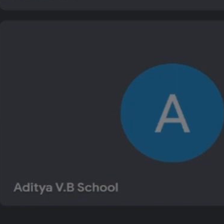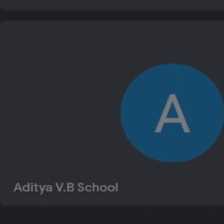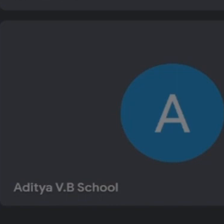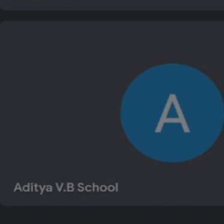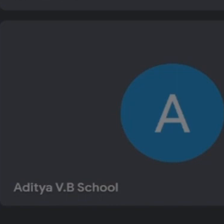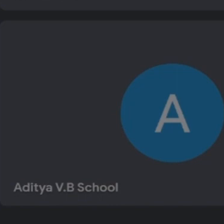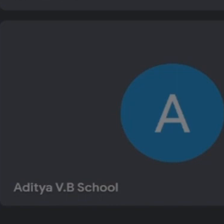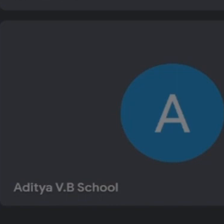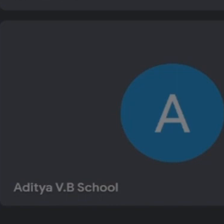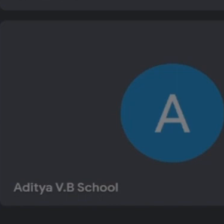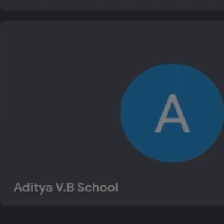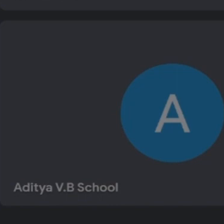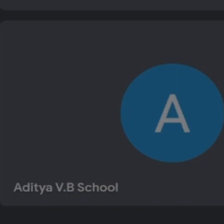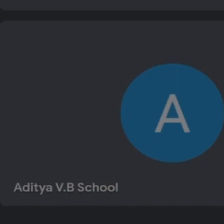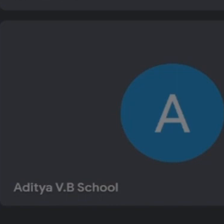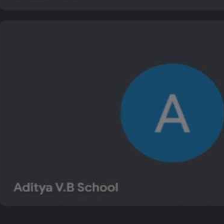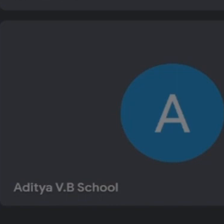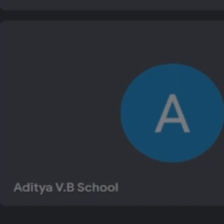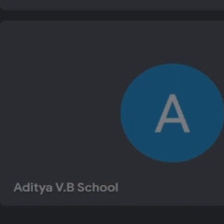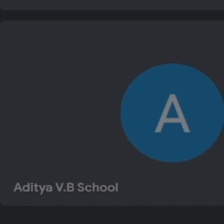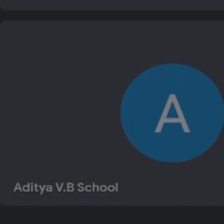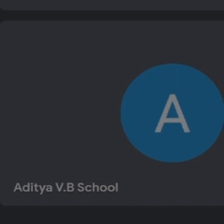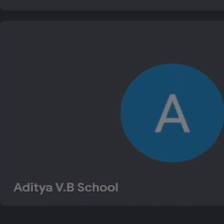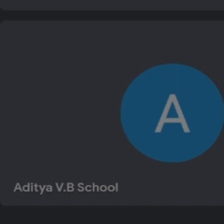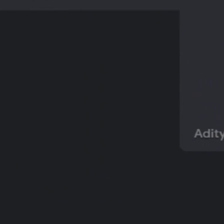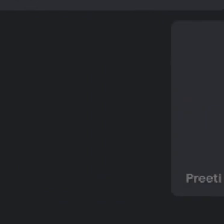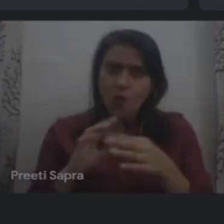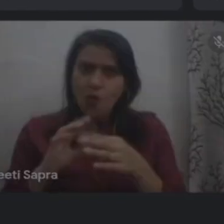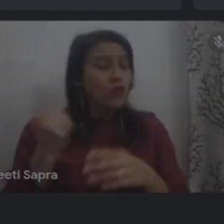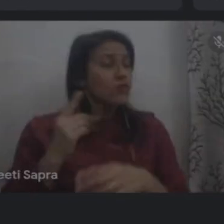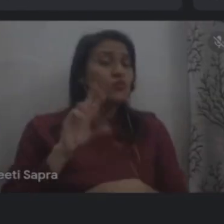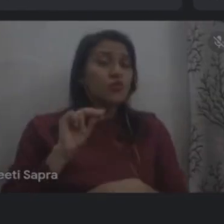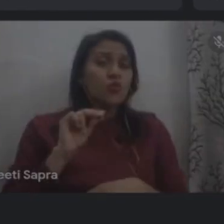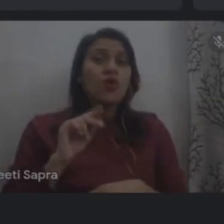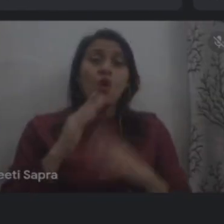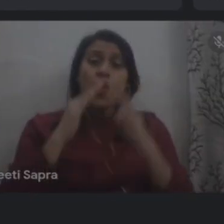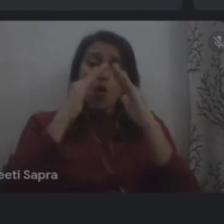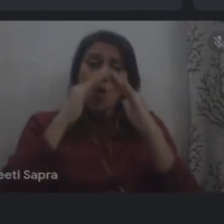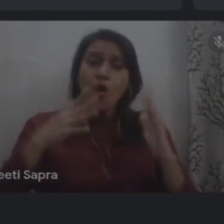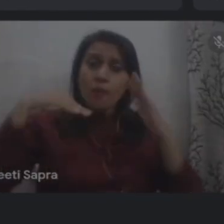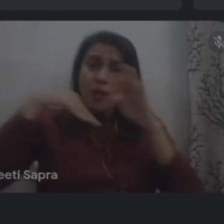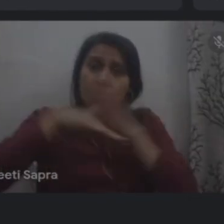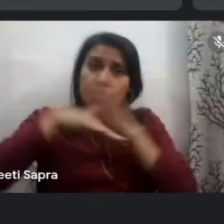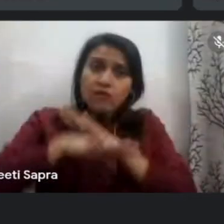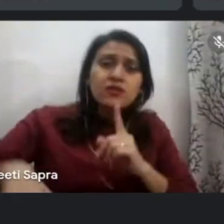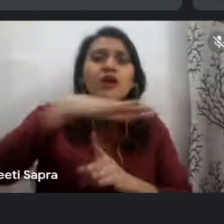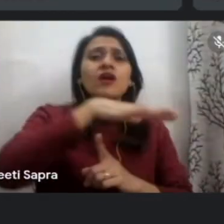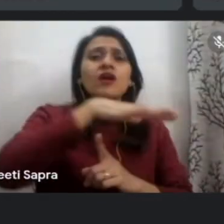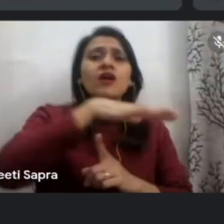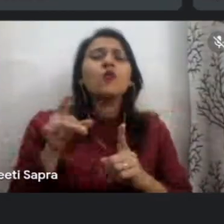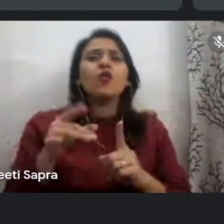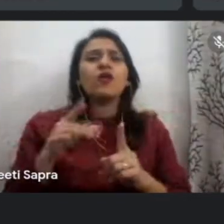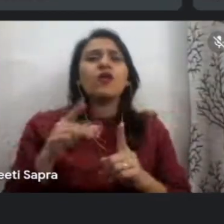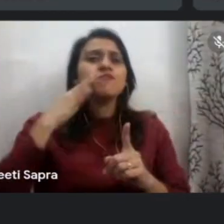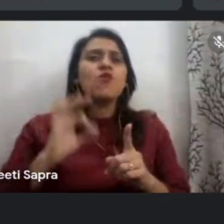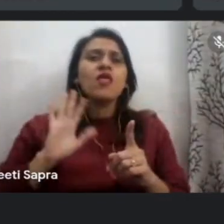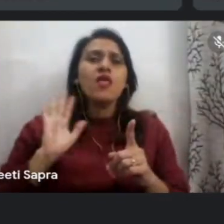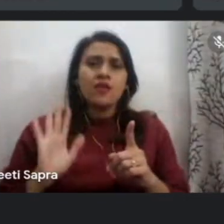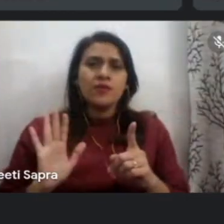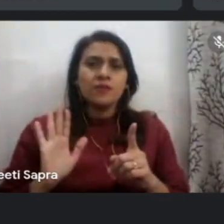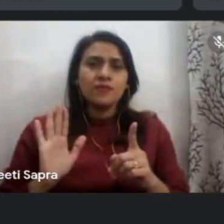of workplace. It is also the home environments that should reach, because until unless a child